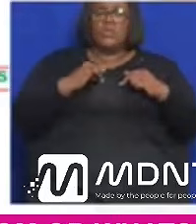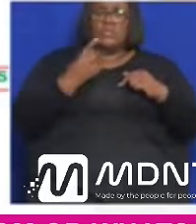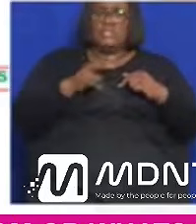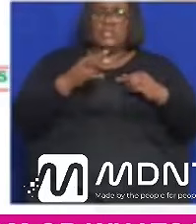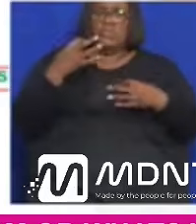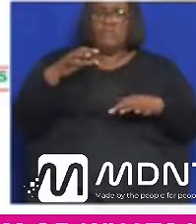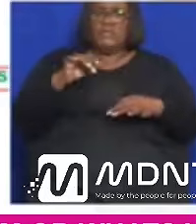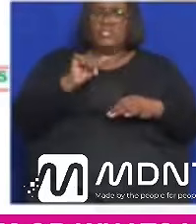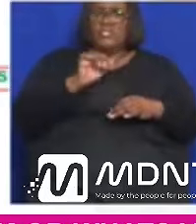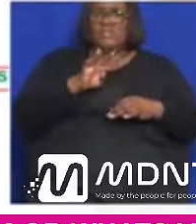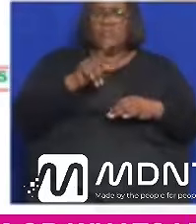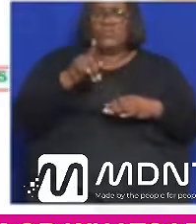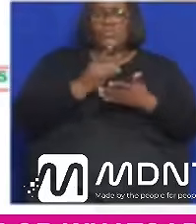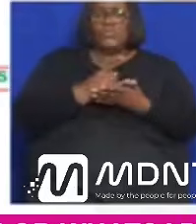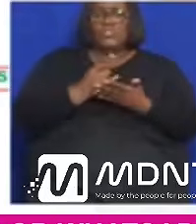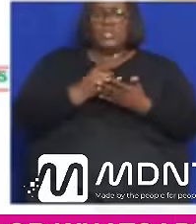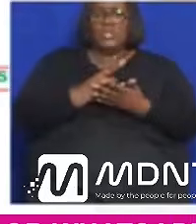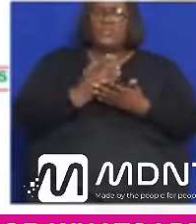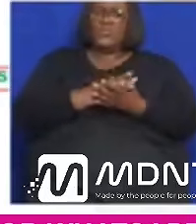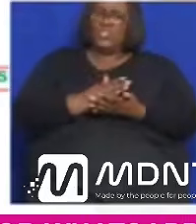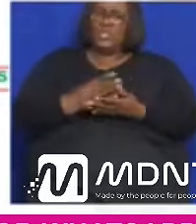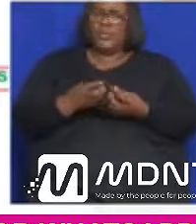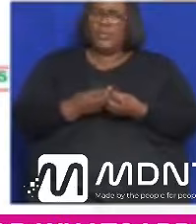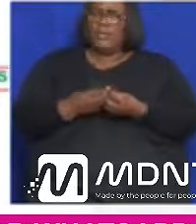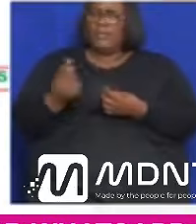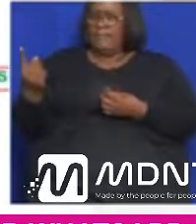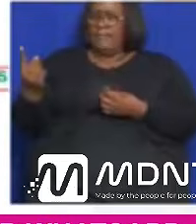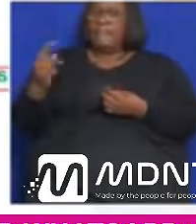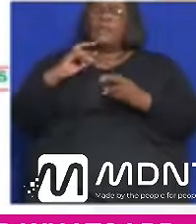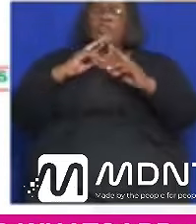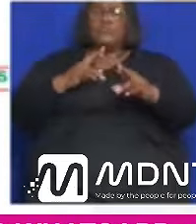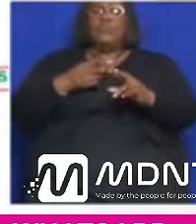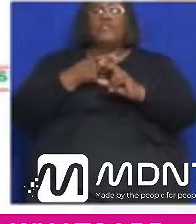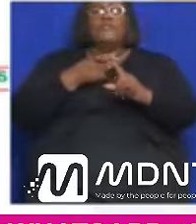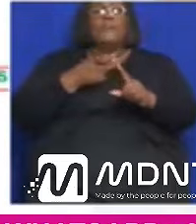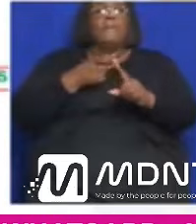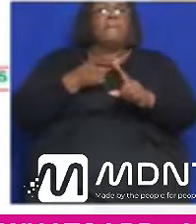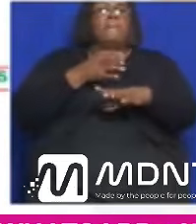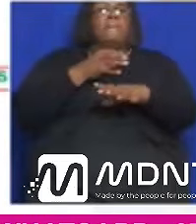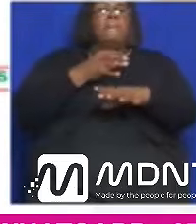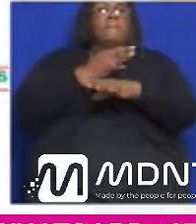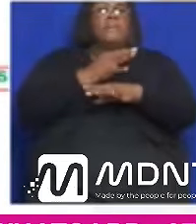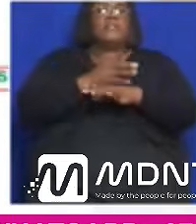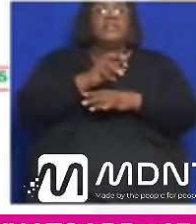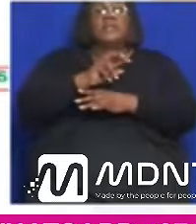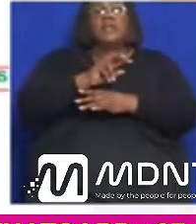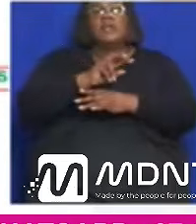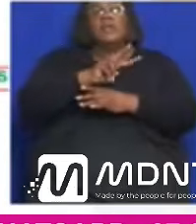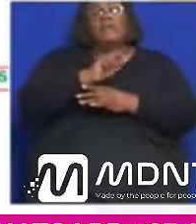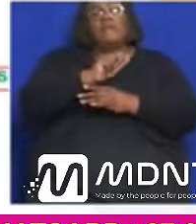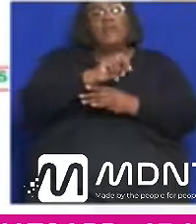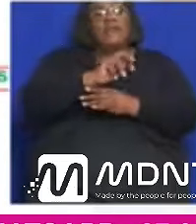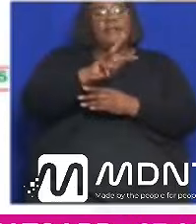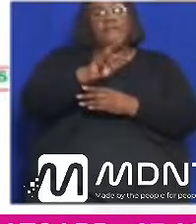Mr. Mutsumi the response by Mr. Van Wyk on behalf of Medicare 24 Tshwane